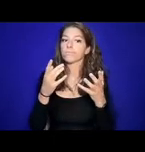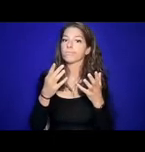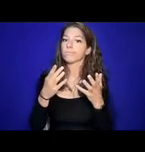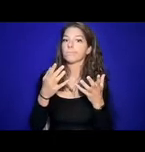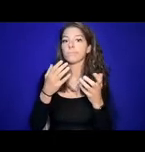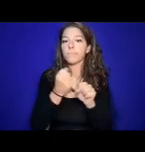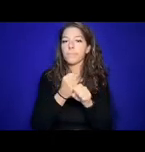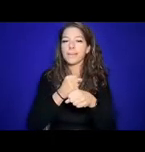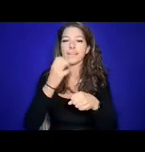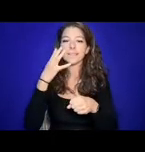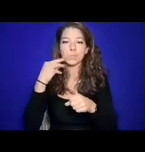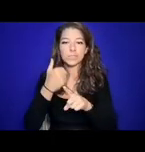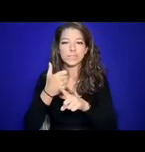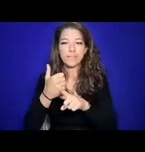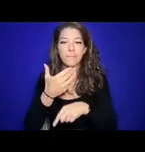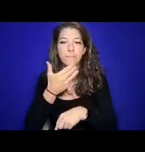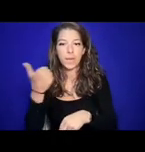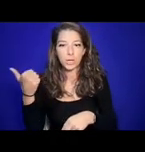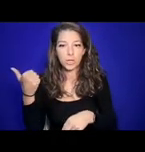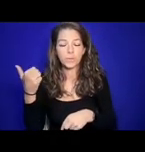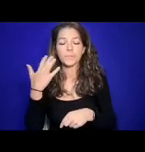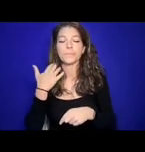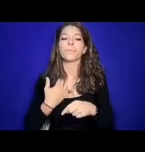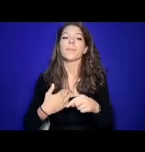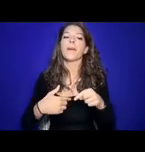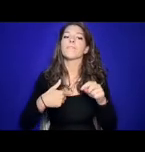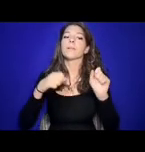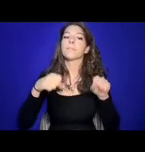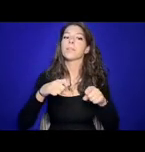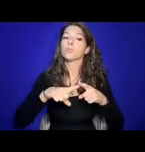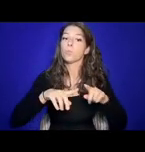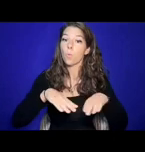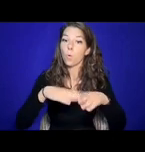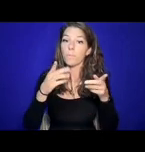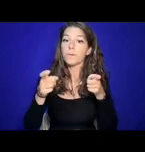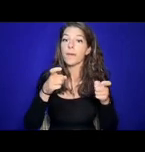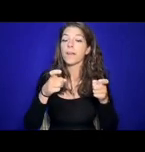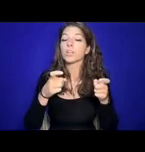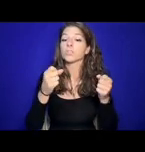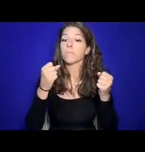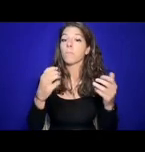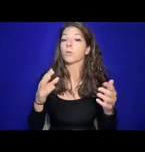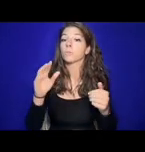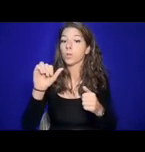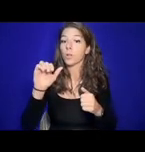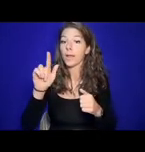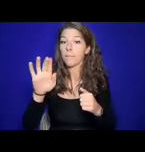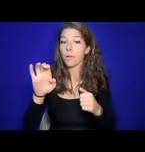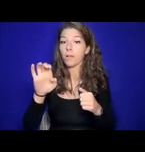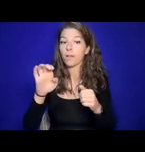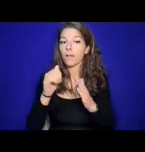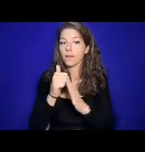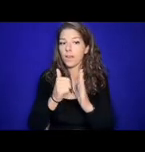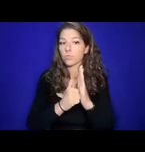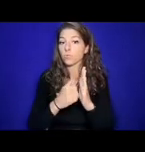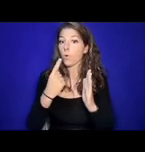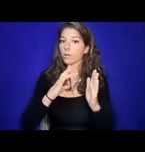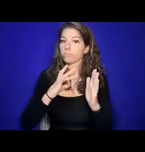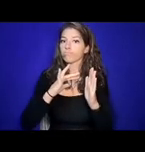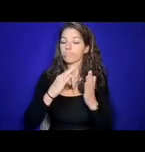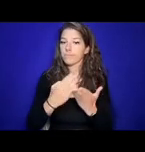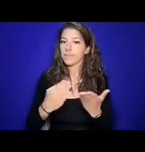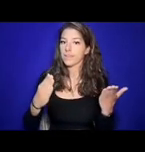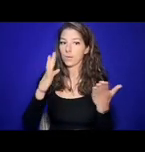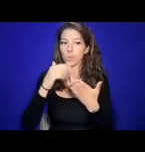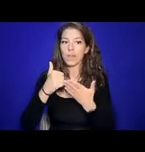customer experience. And having the ability to open and manage multiple ABLE accounts is one of these features that